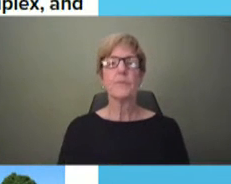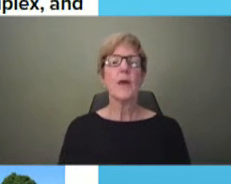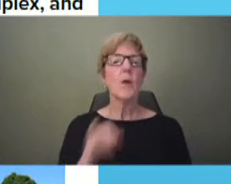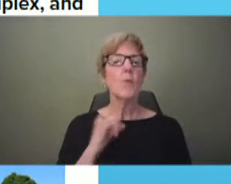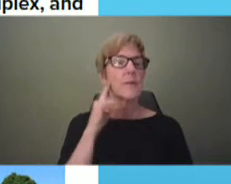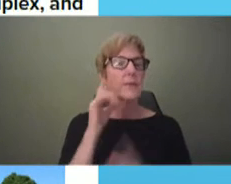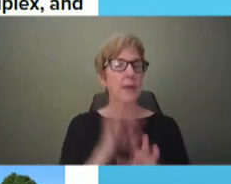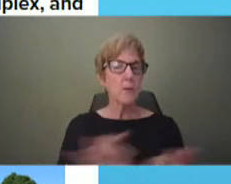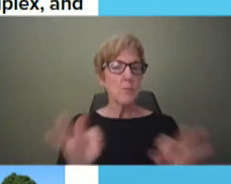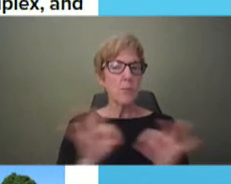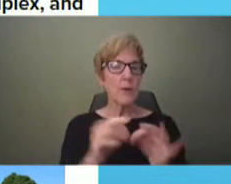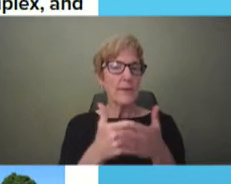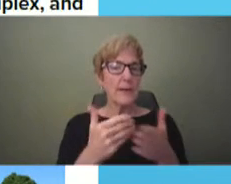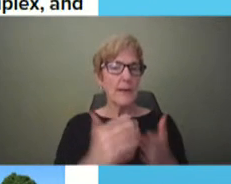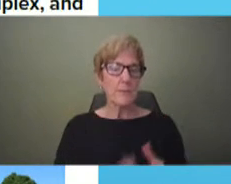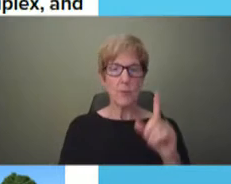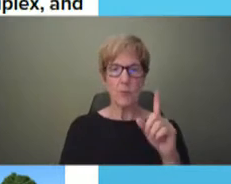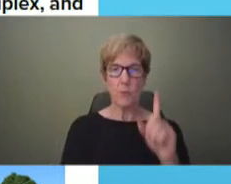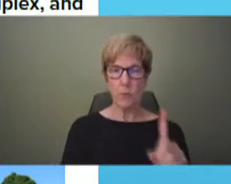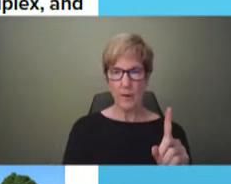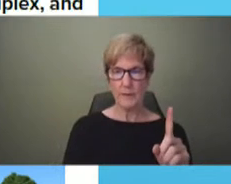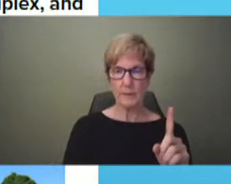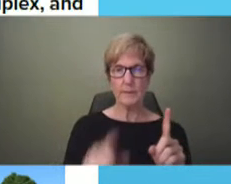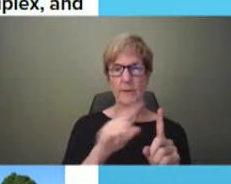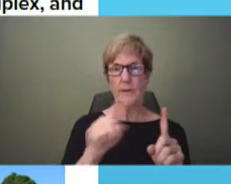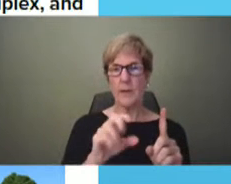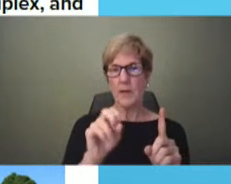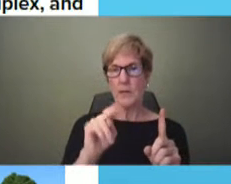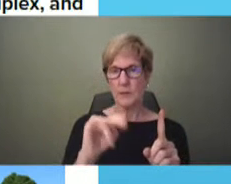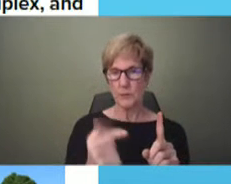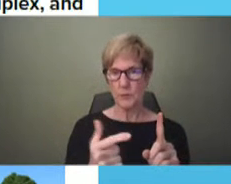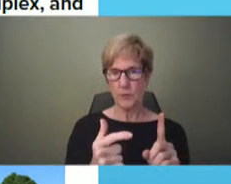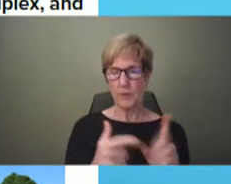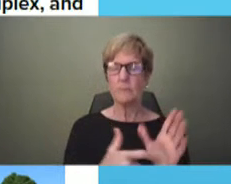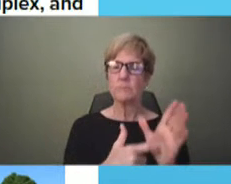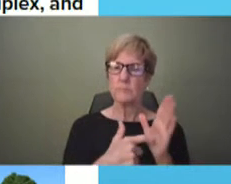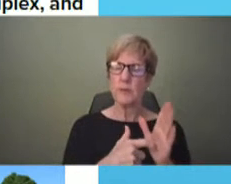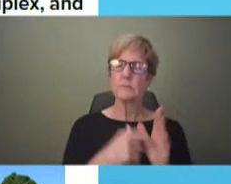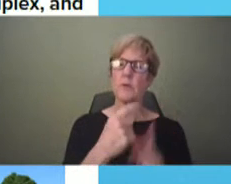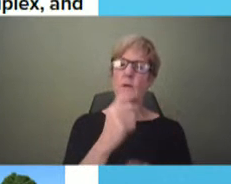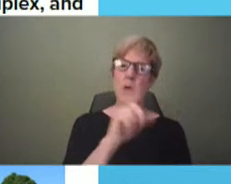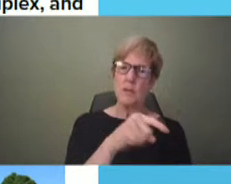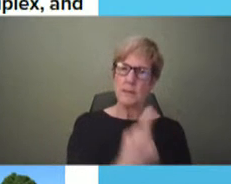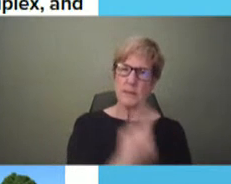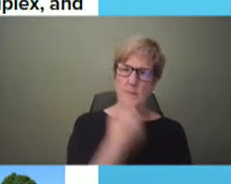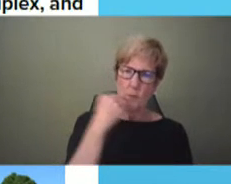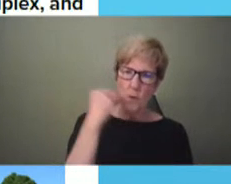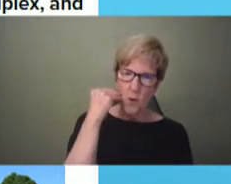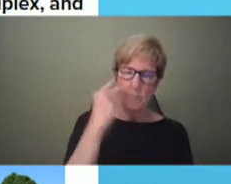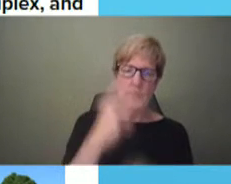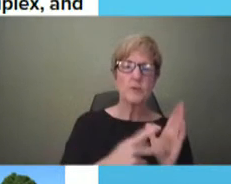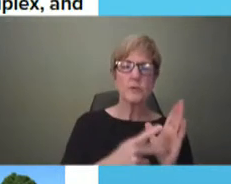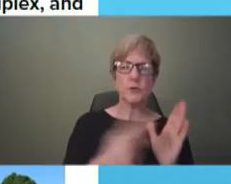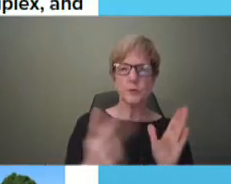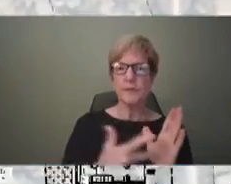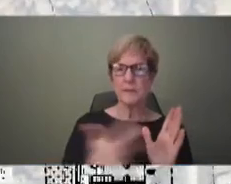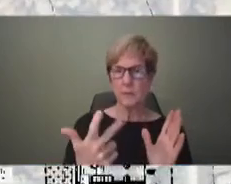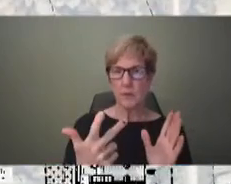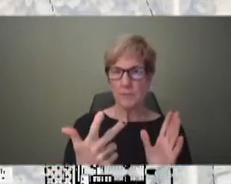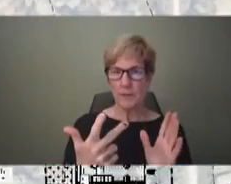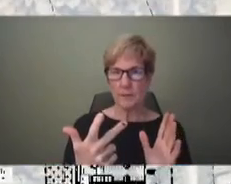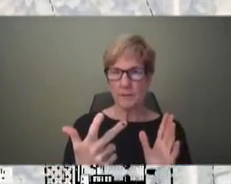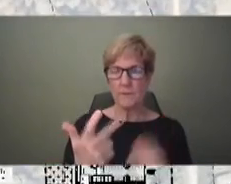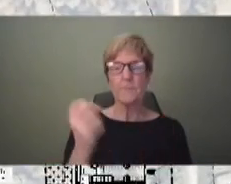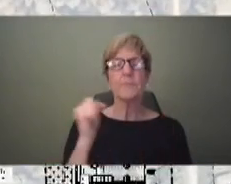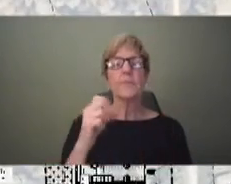neighborhood one uh zoning District uh calls for single family duplex and Triplex units so Taylor Morrison has been trying to